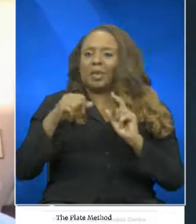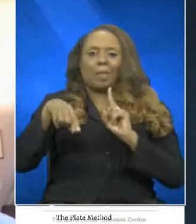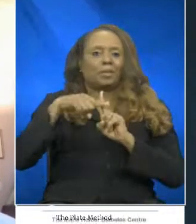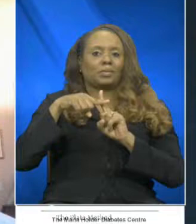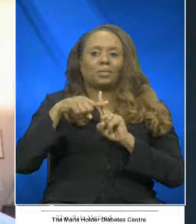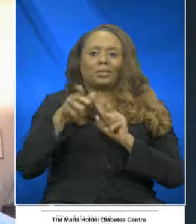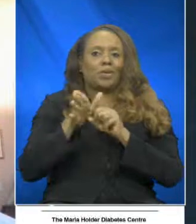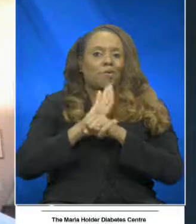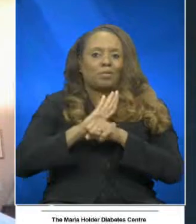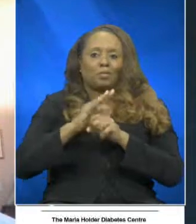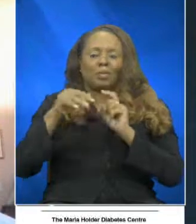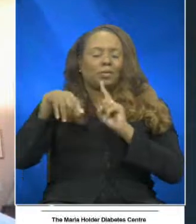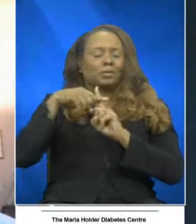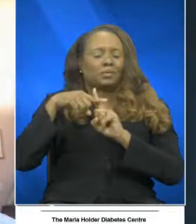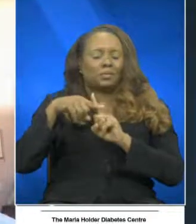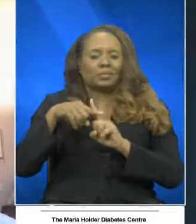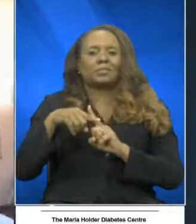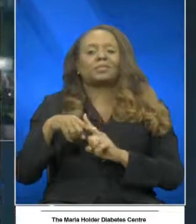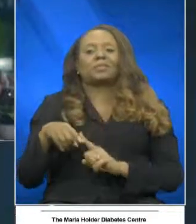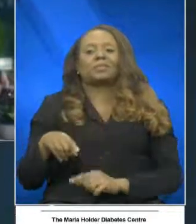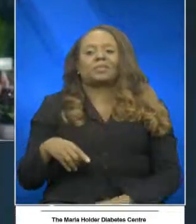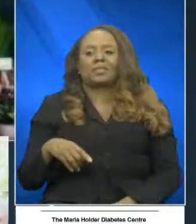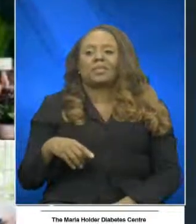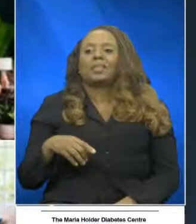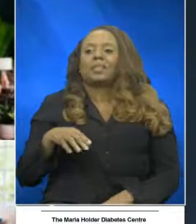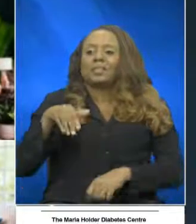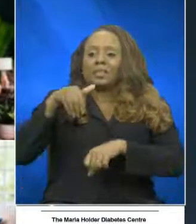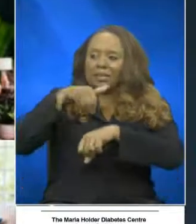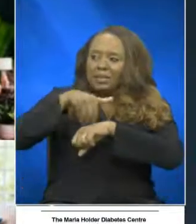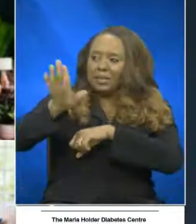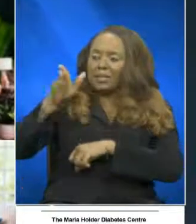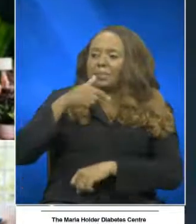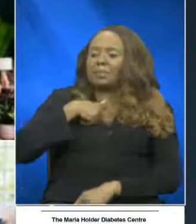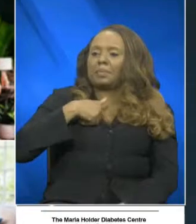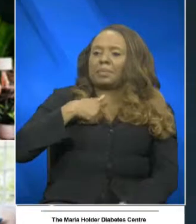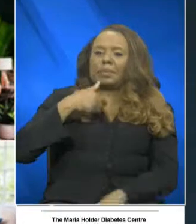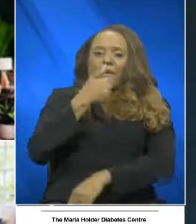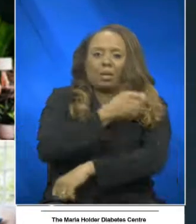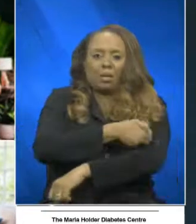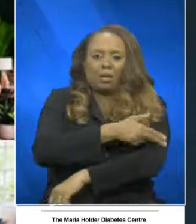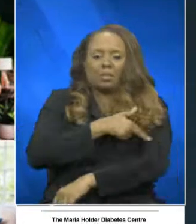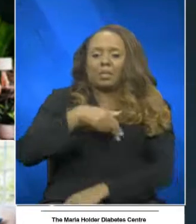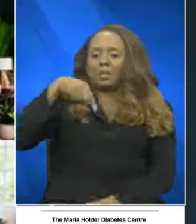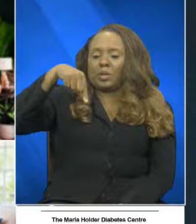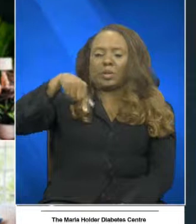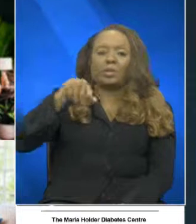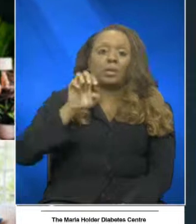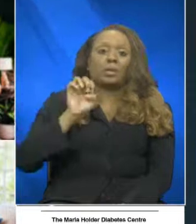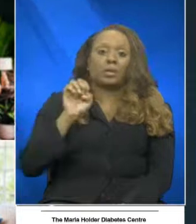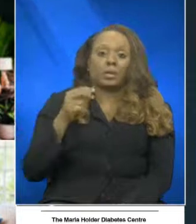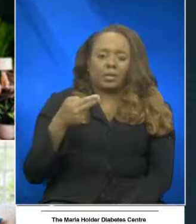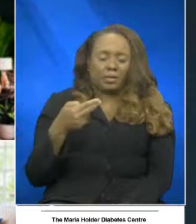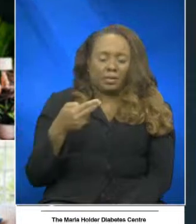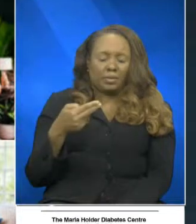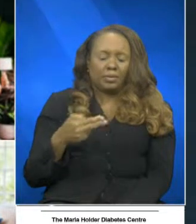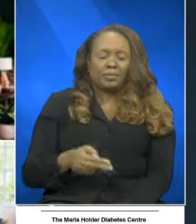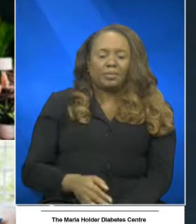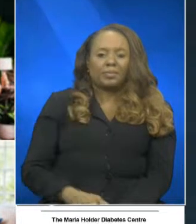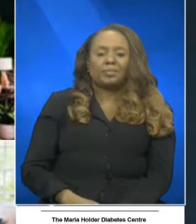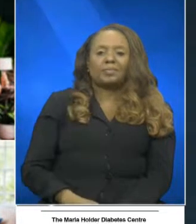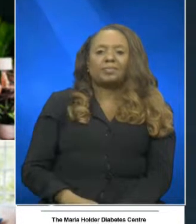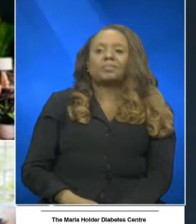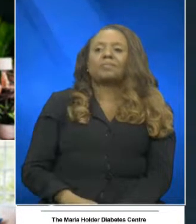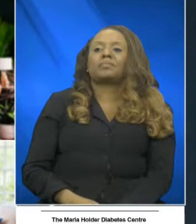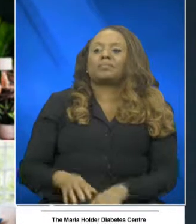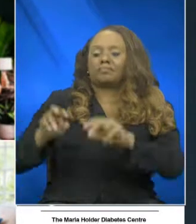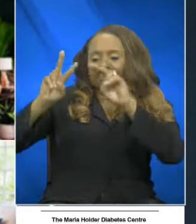positive. So I was sent to the QEH hospital, and I did get the CAT